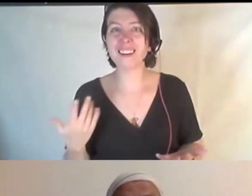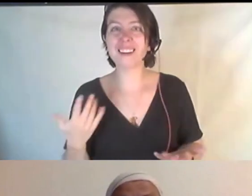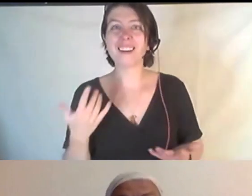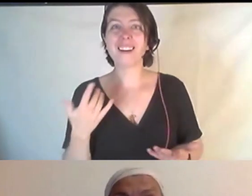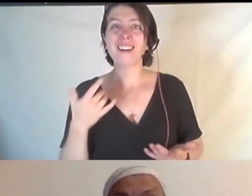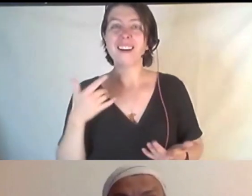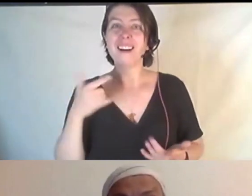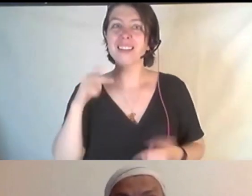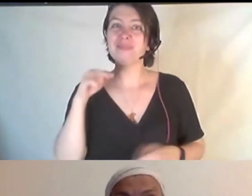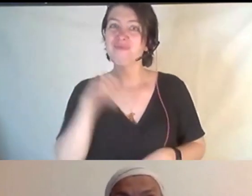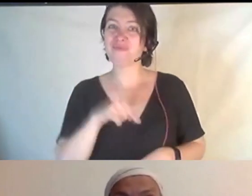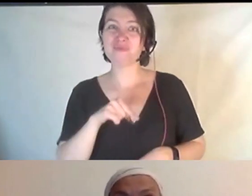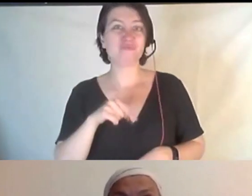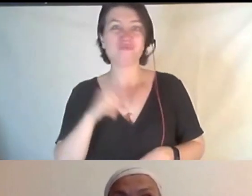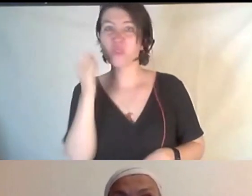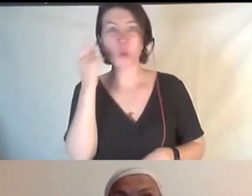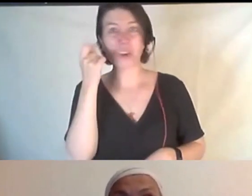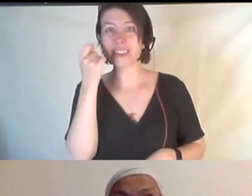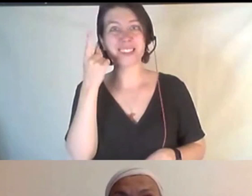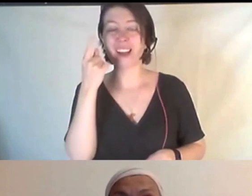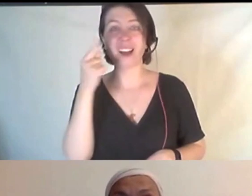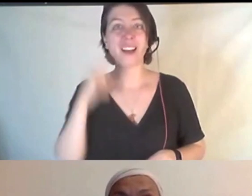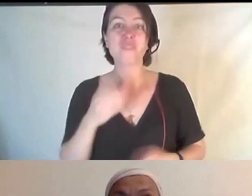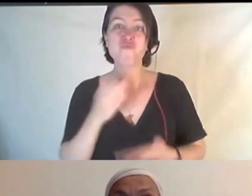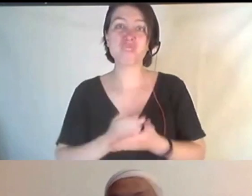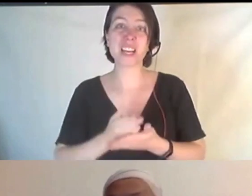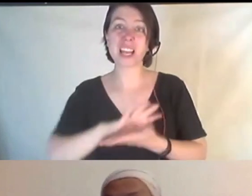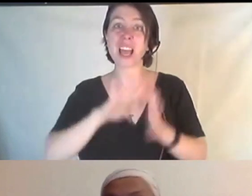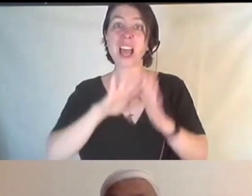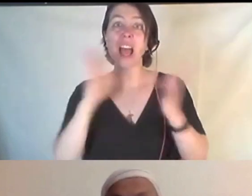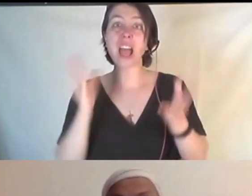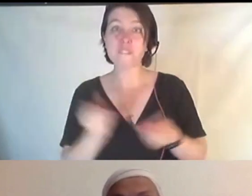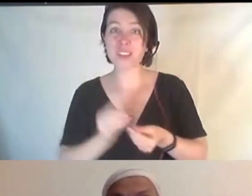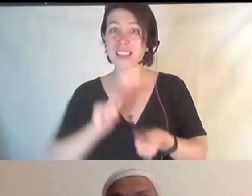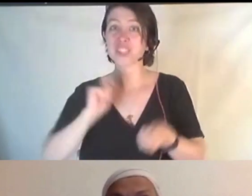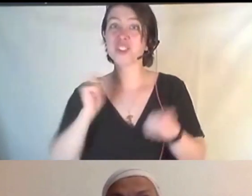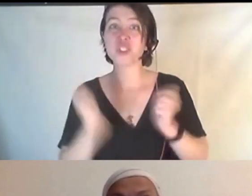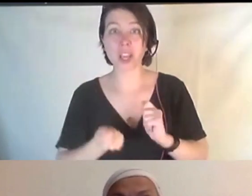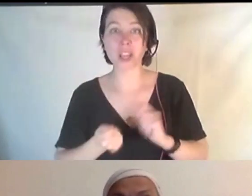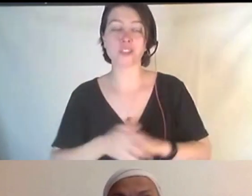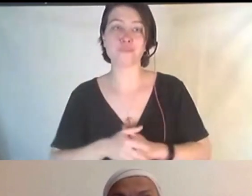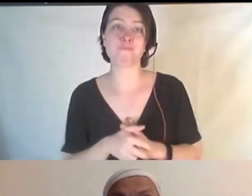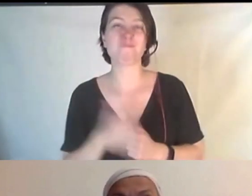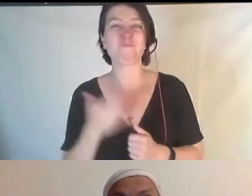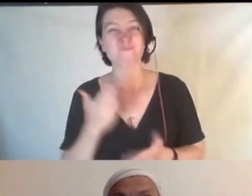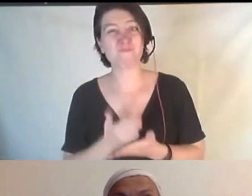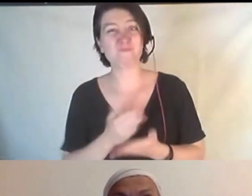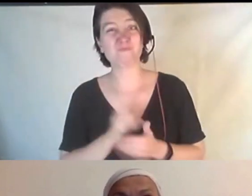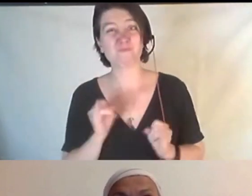there has been a shift in thinking. I mean, it's really tricky. So Naina has, you know, we